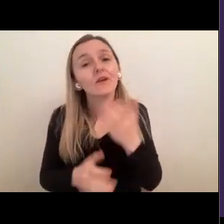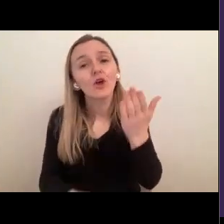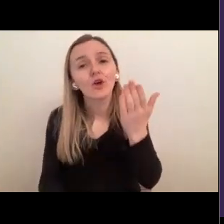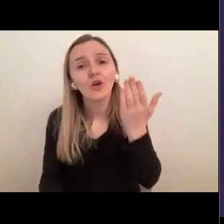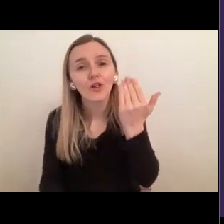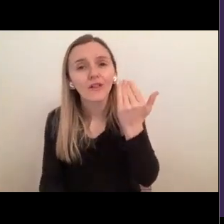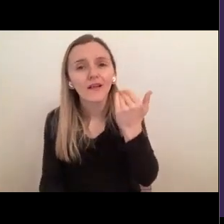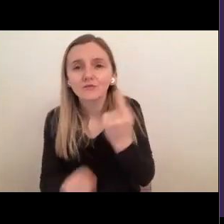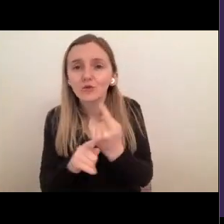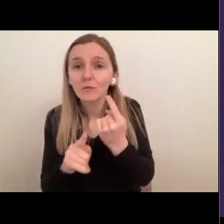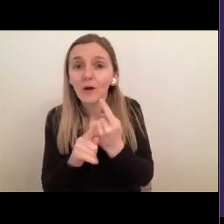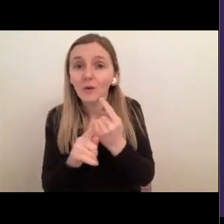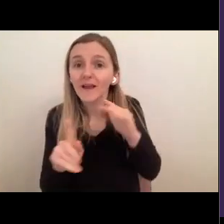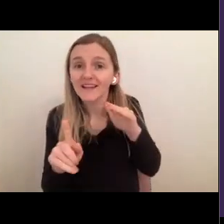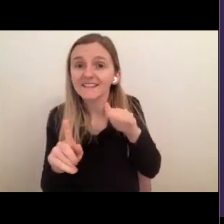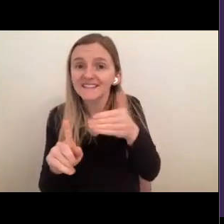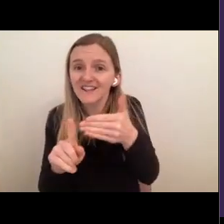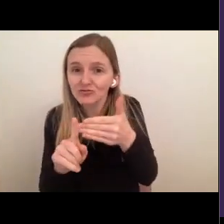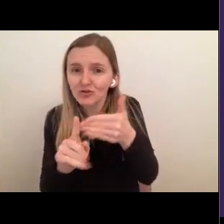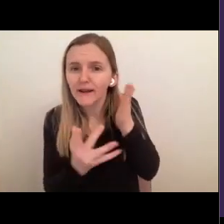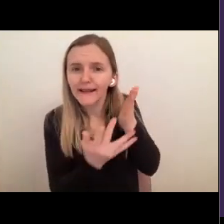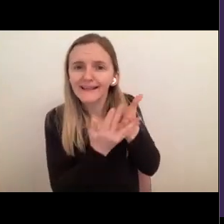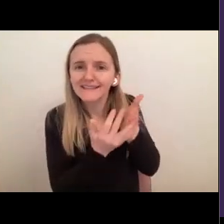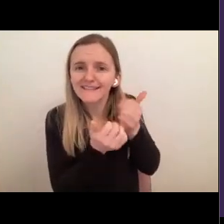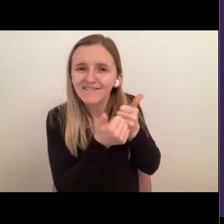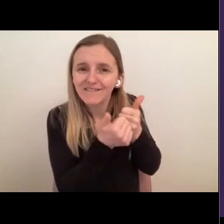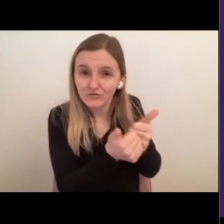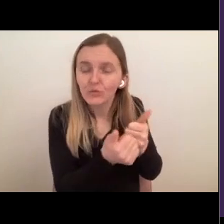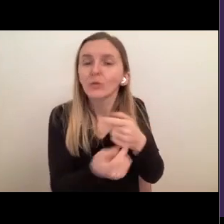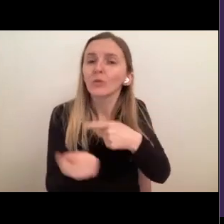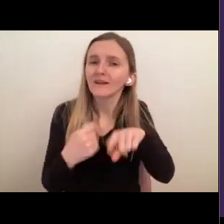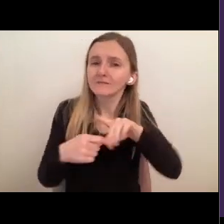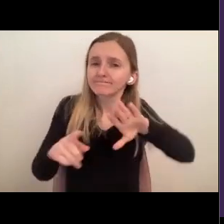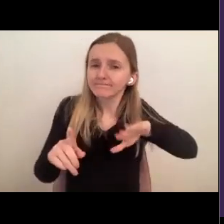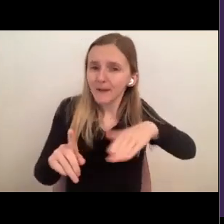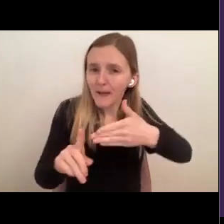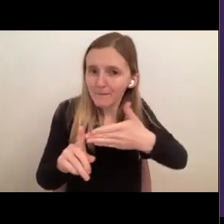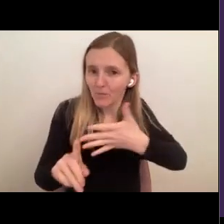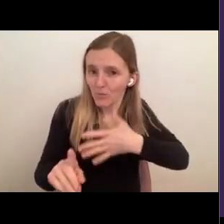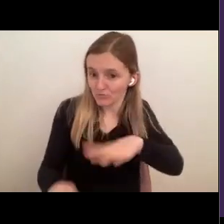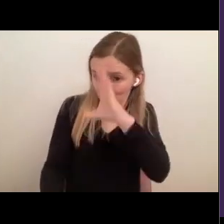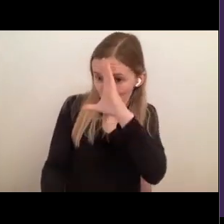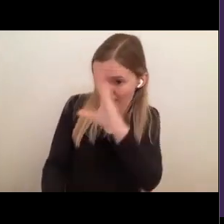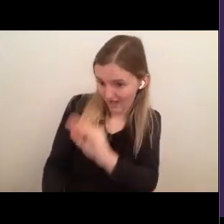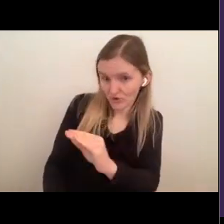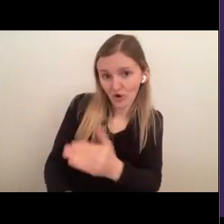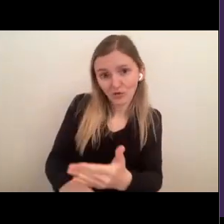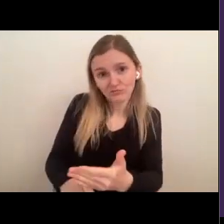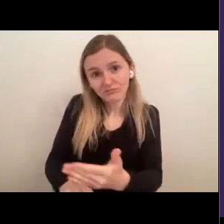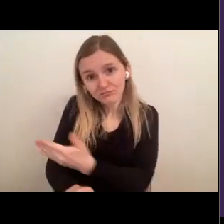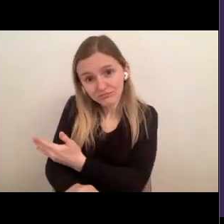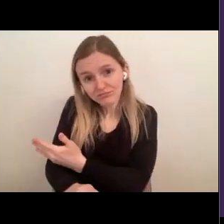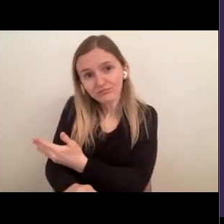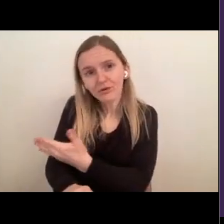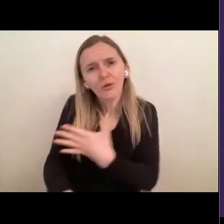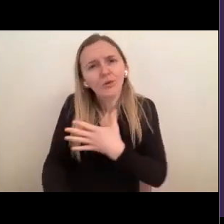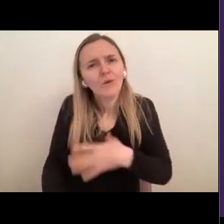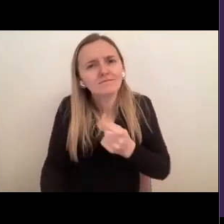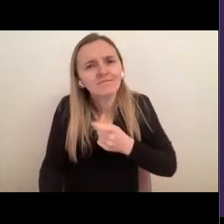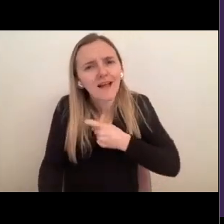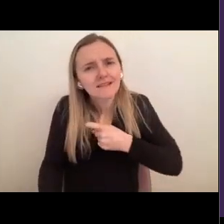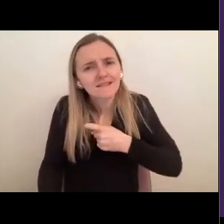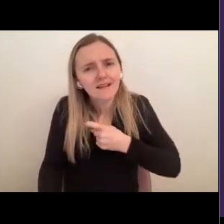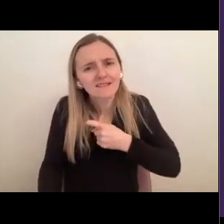clearly here we're intending to give them as much notice. We're intending to lessen that anxiety, aren't